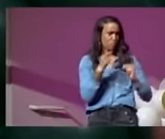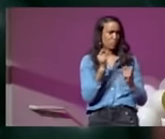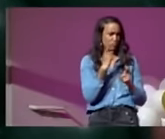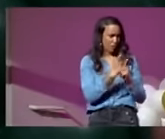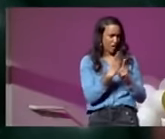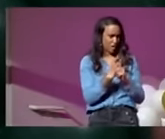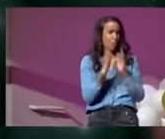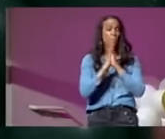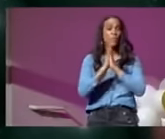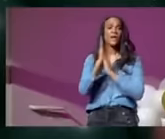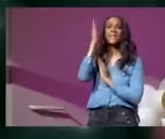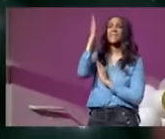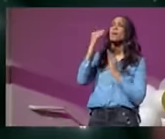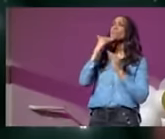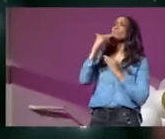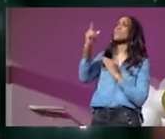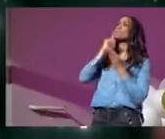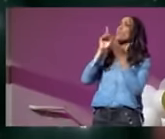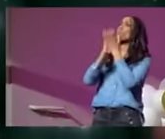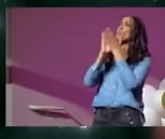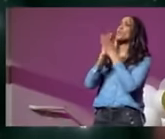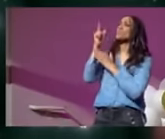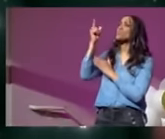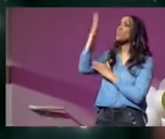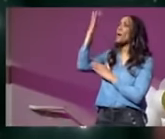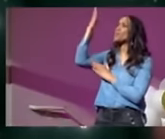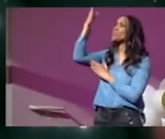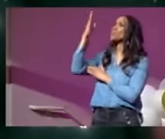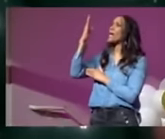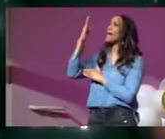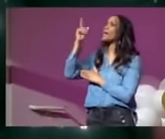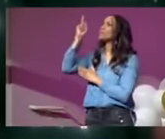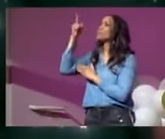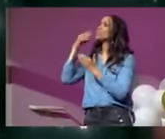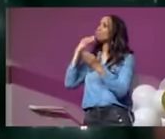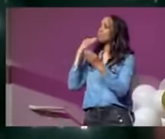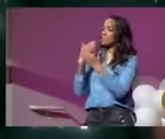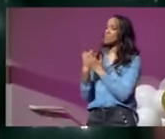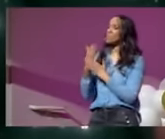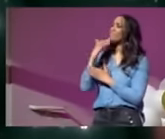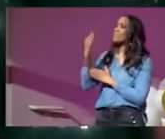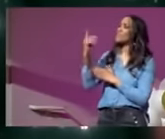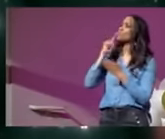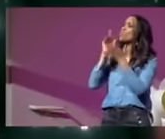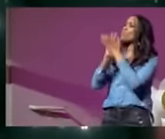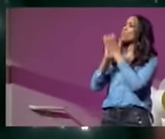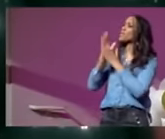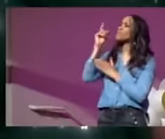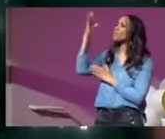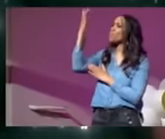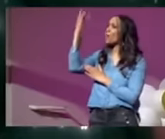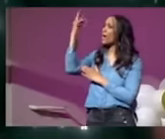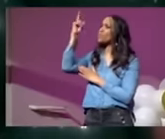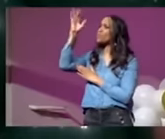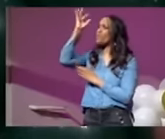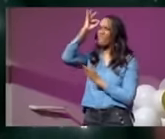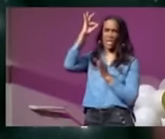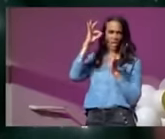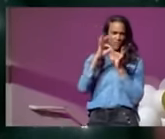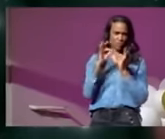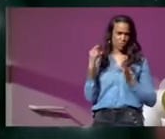Let's pray. God, we thank you and praise you that you are God and you are good. We thank you and praise you for your